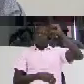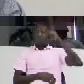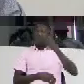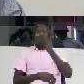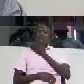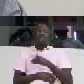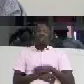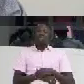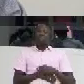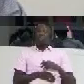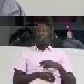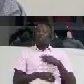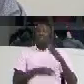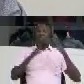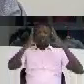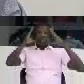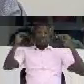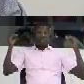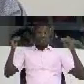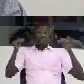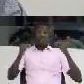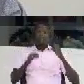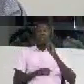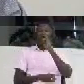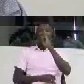Court in The Hague.